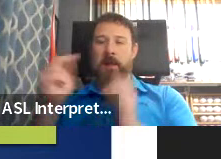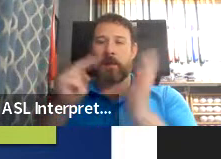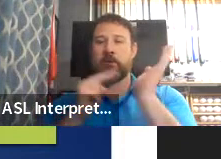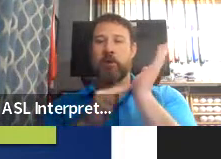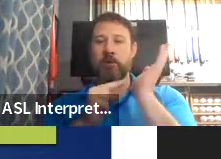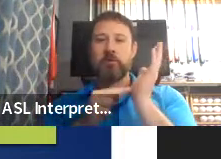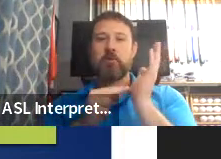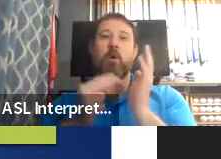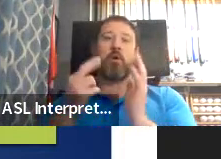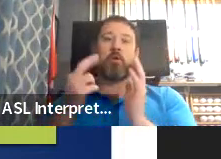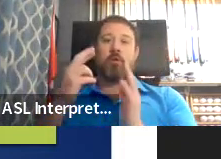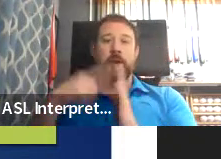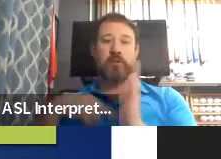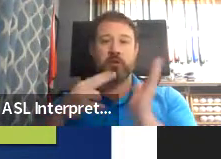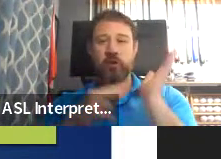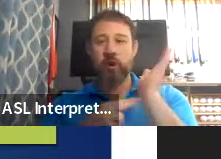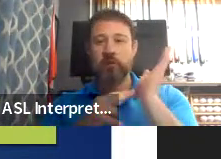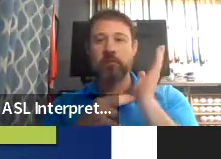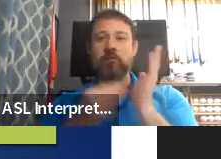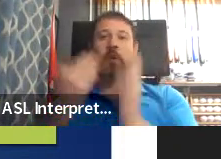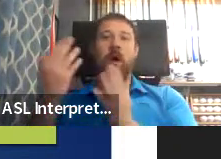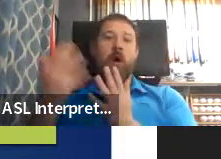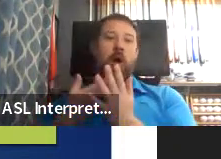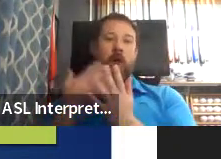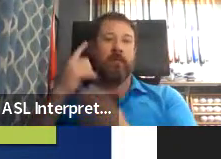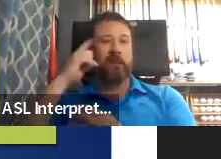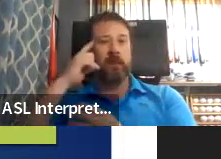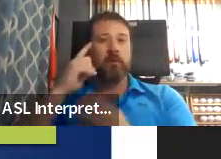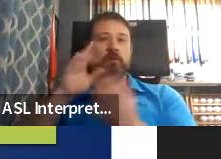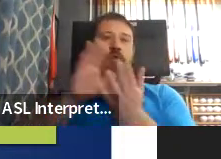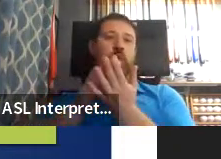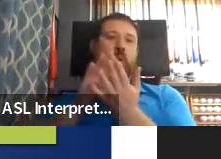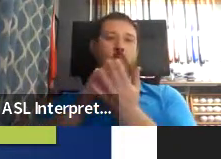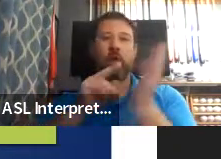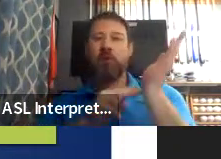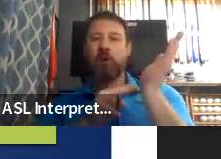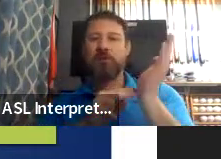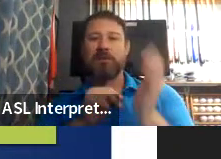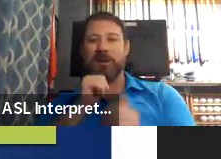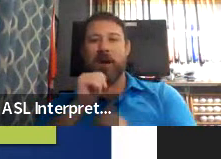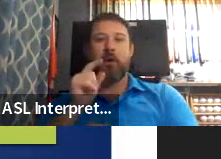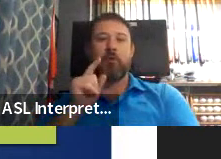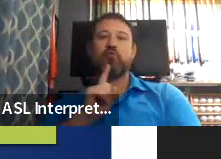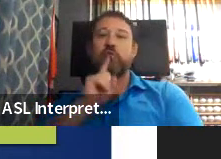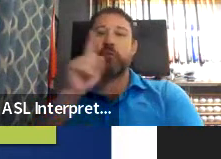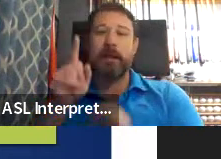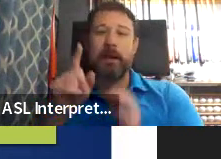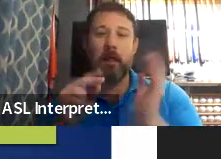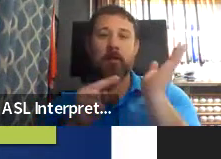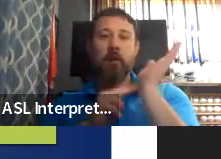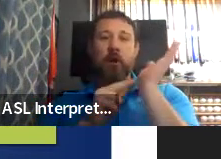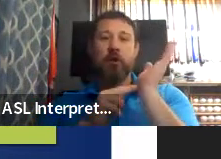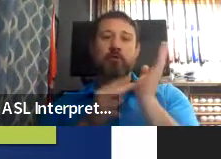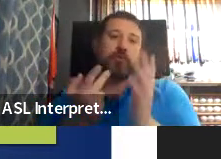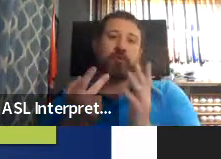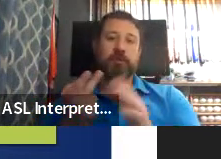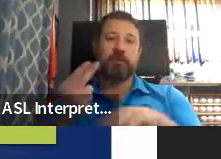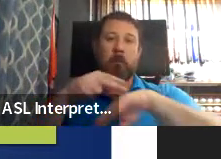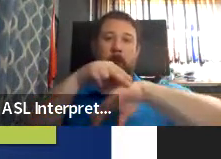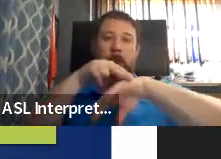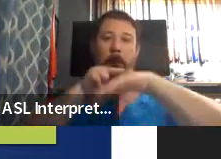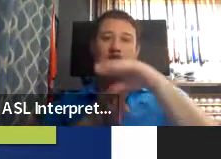nurses in general, they often think that school nursing is not real nursing, that it's just putting on Band-Aids